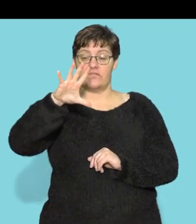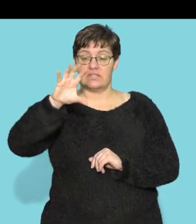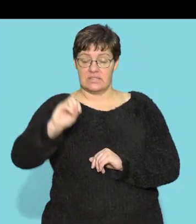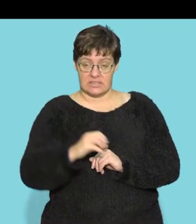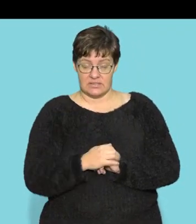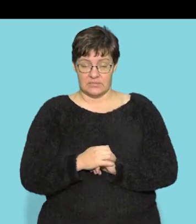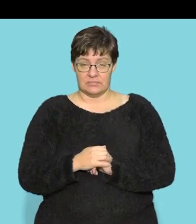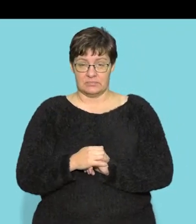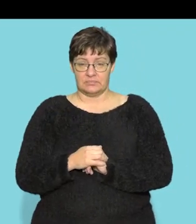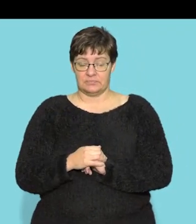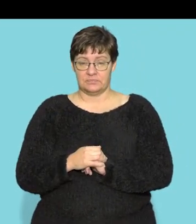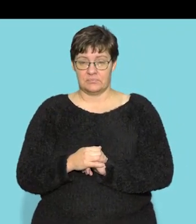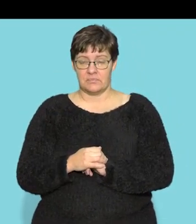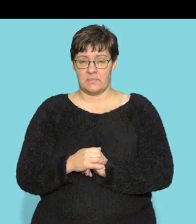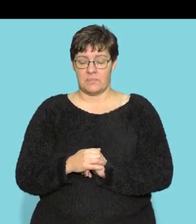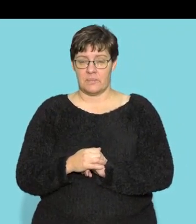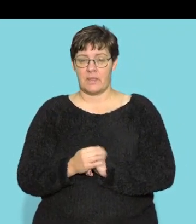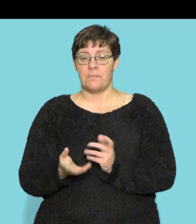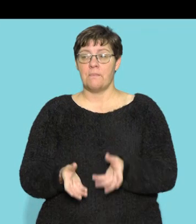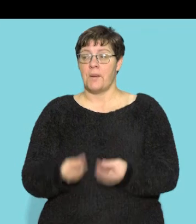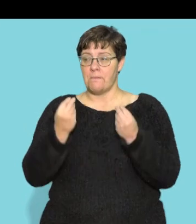27,450, and this gives you a figure of